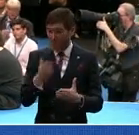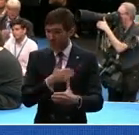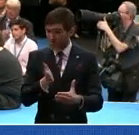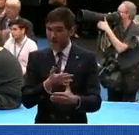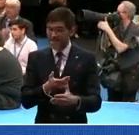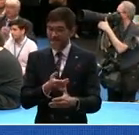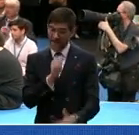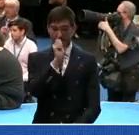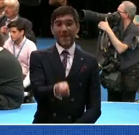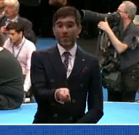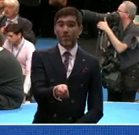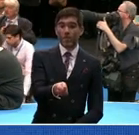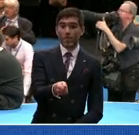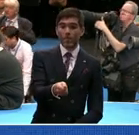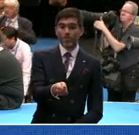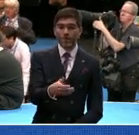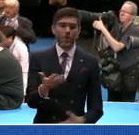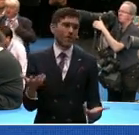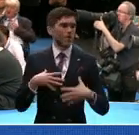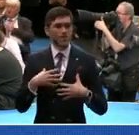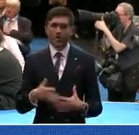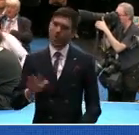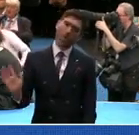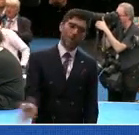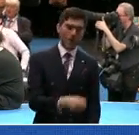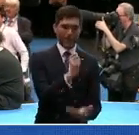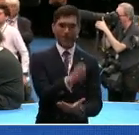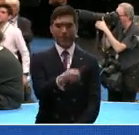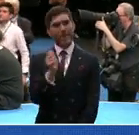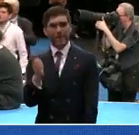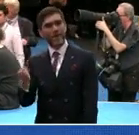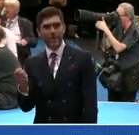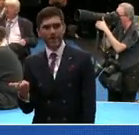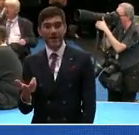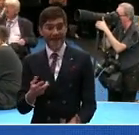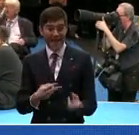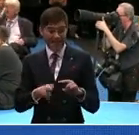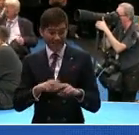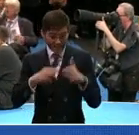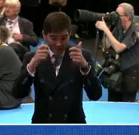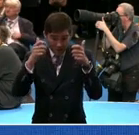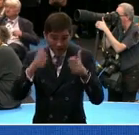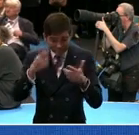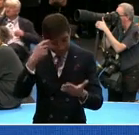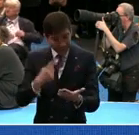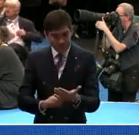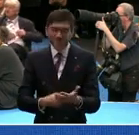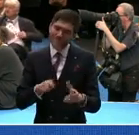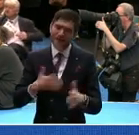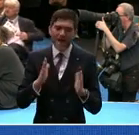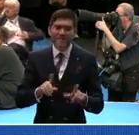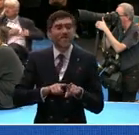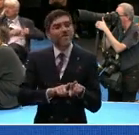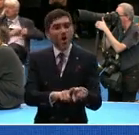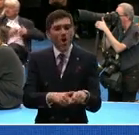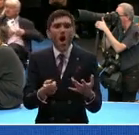right to appeal. And no surprise that everybody appeals. Even if the decision is to refuse asylum is upheld, there can be